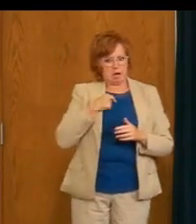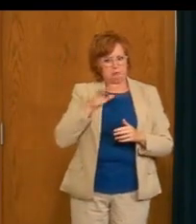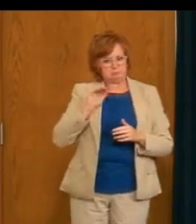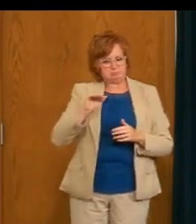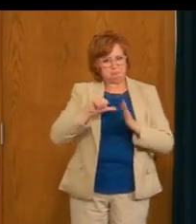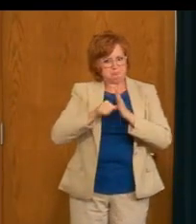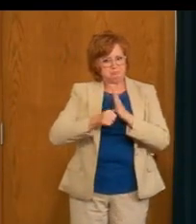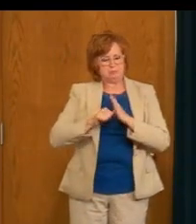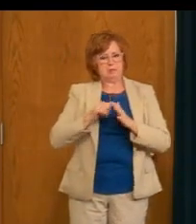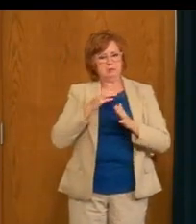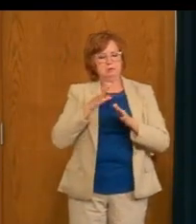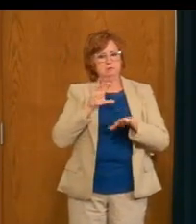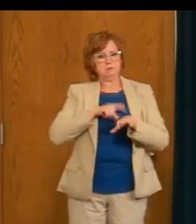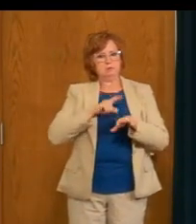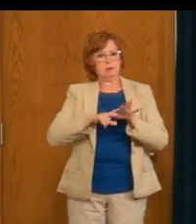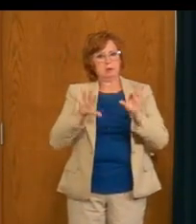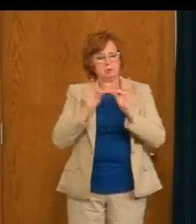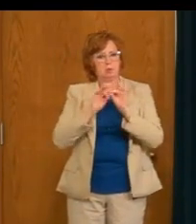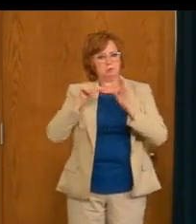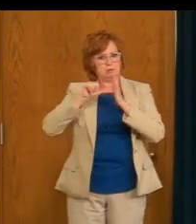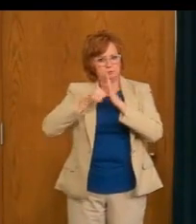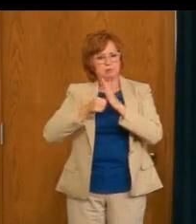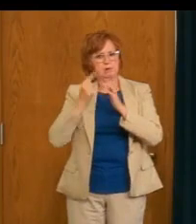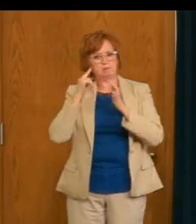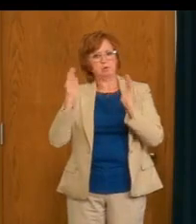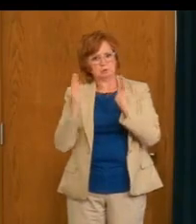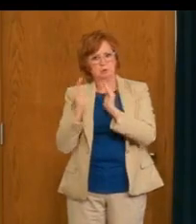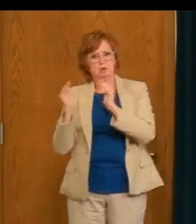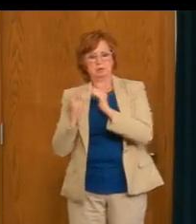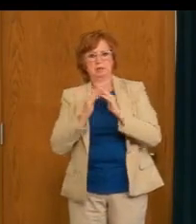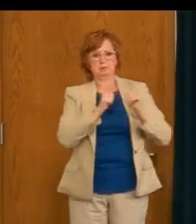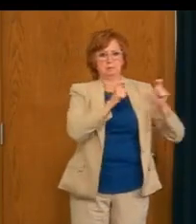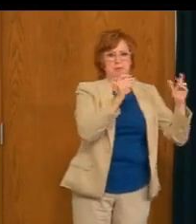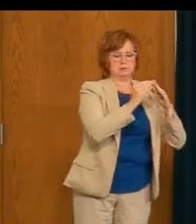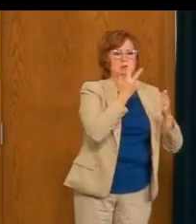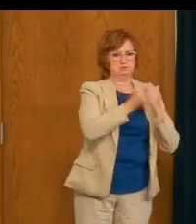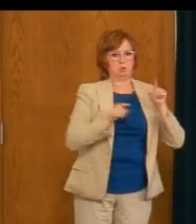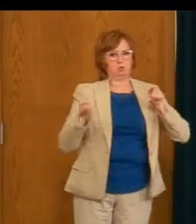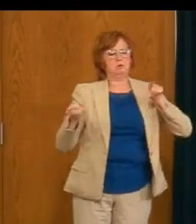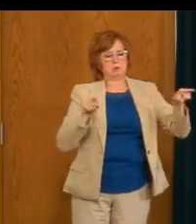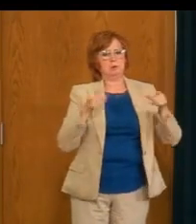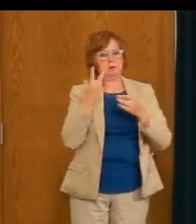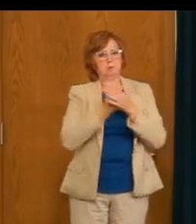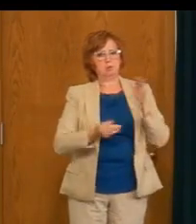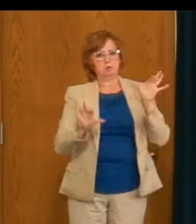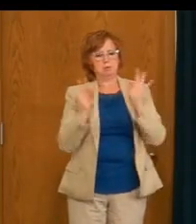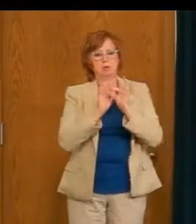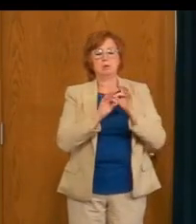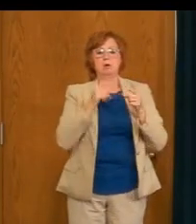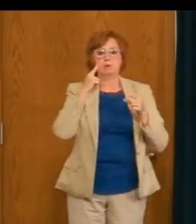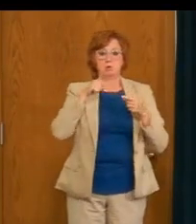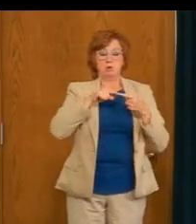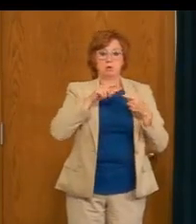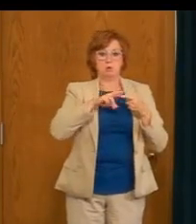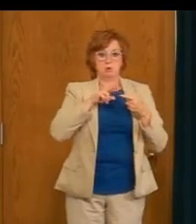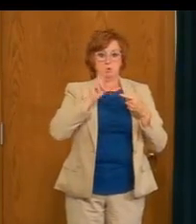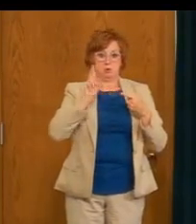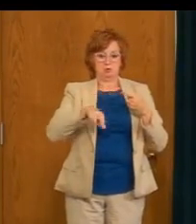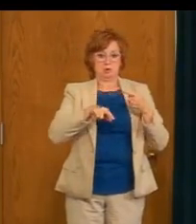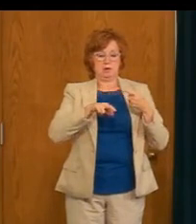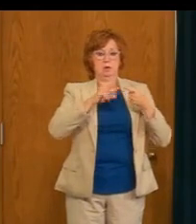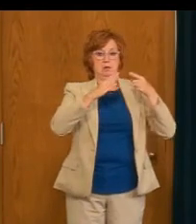every age group. And certainly that's what we see, throughout the province in the large urban centers. Regina has the highest vaccine uptake, followed